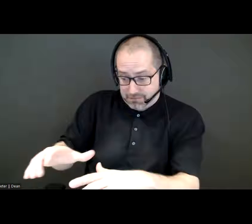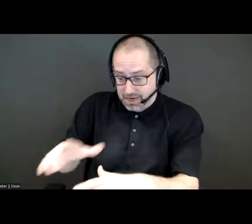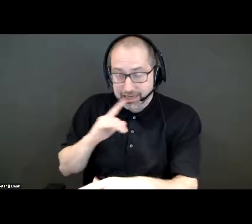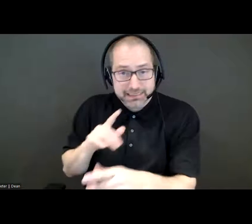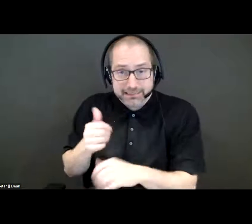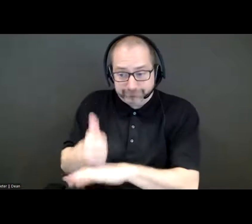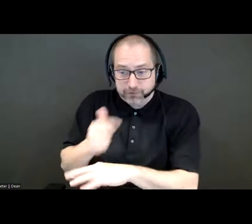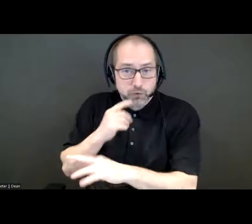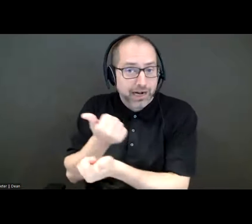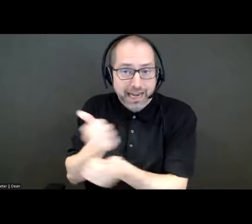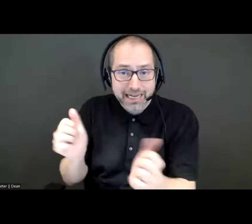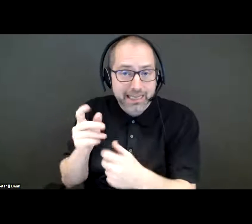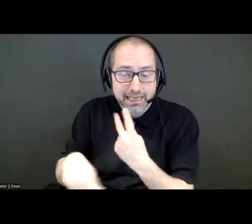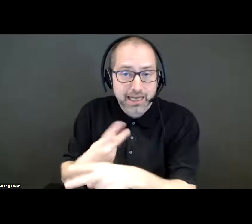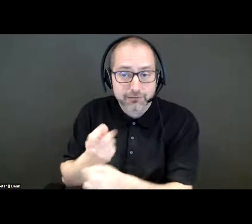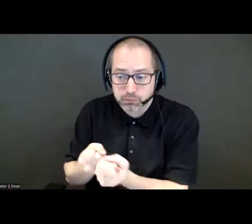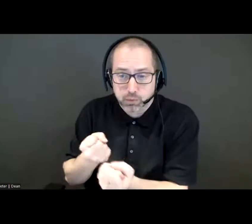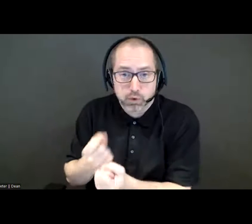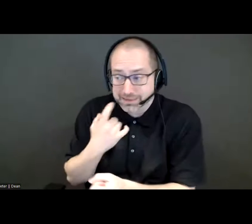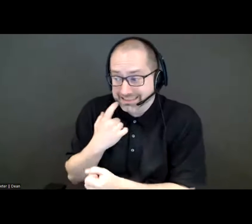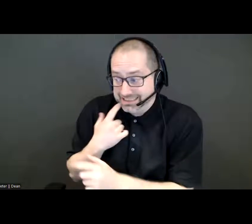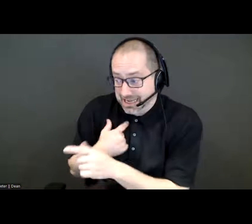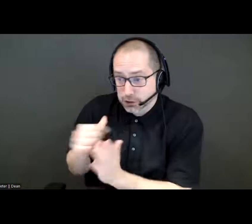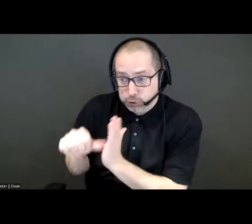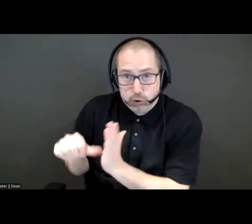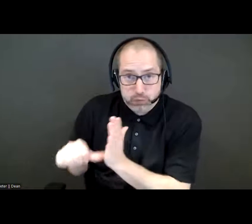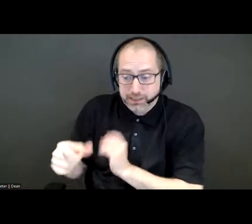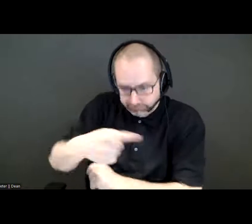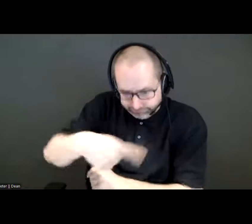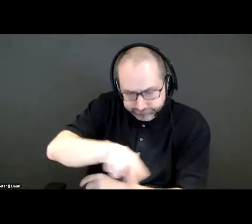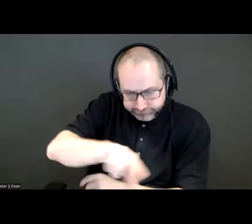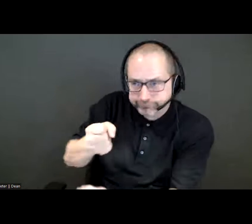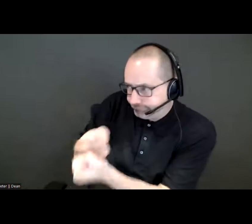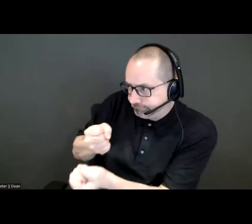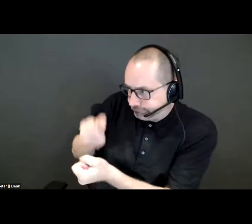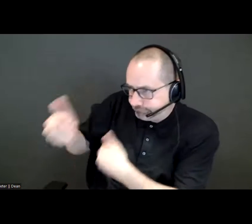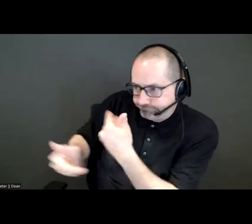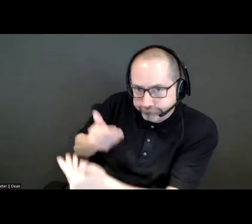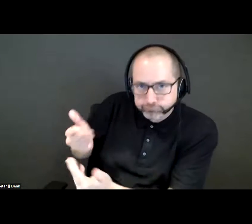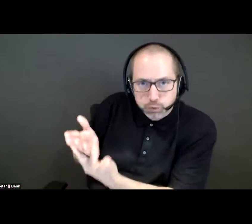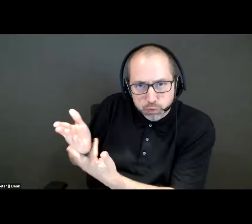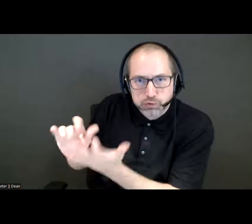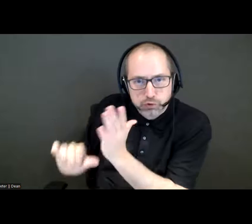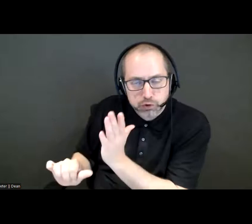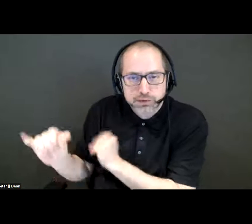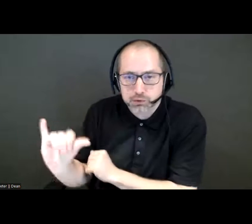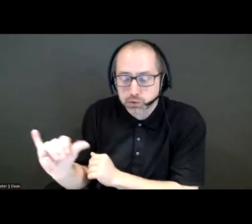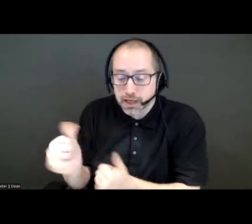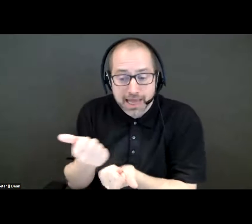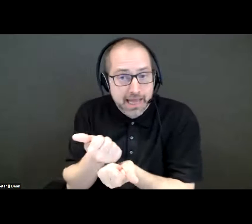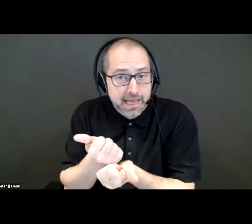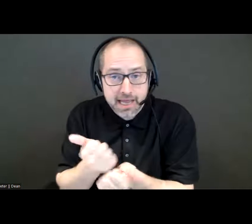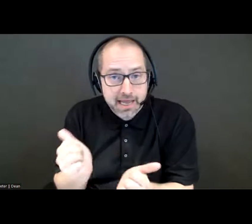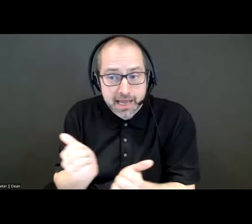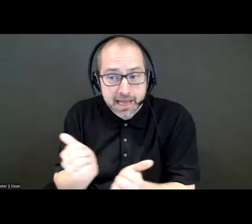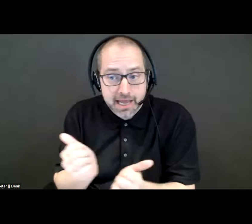was supported through a surgery, or it can be supported through achieving a purpose. So it's anything that's going to move